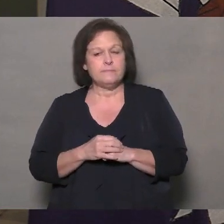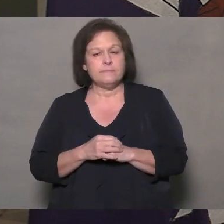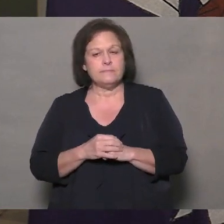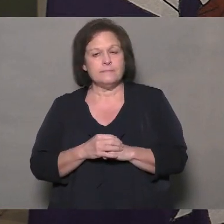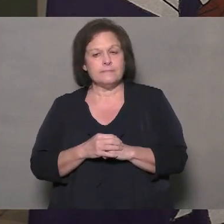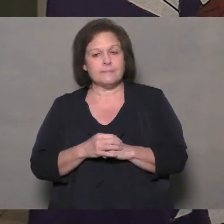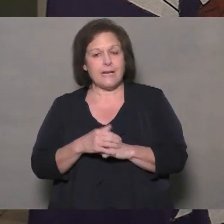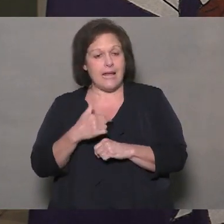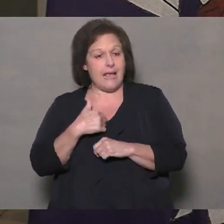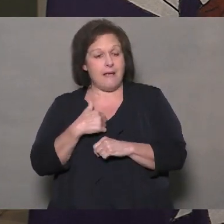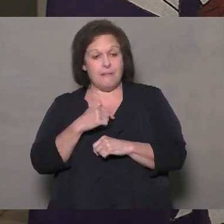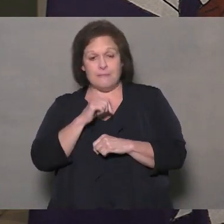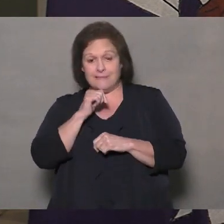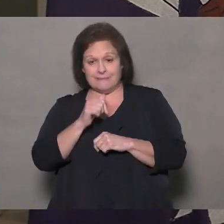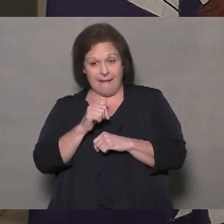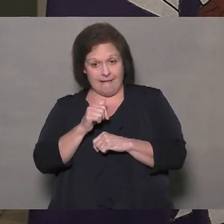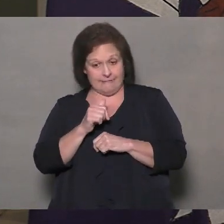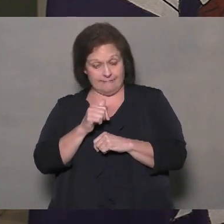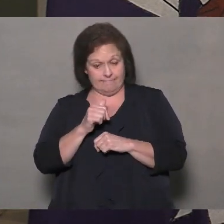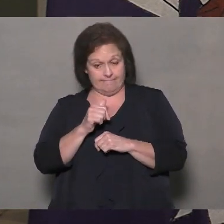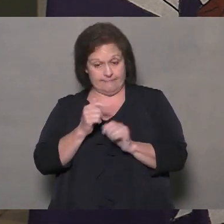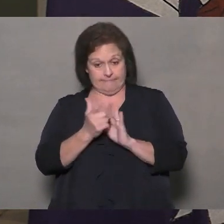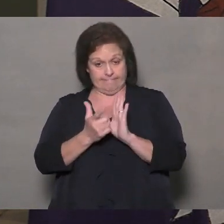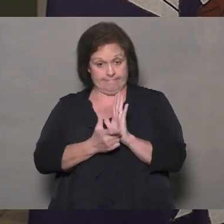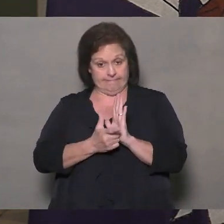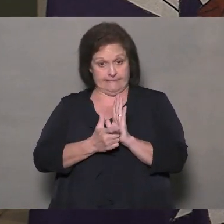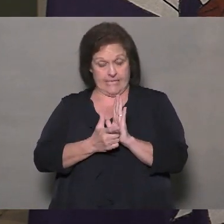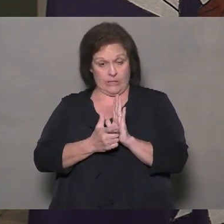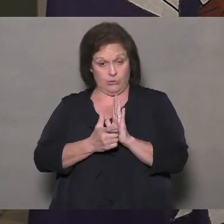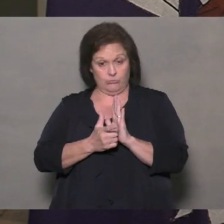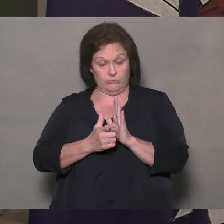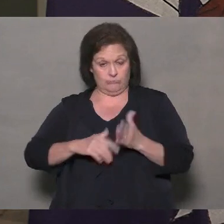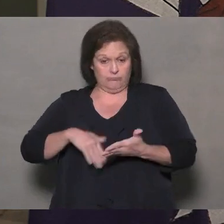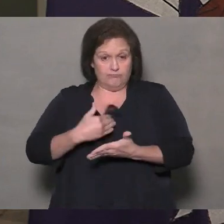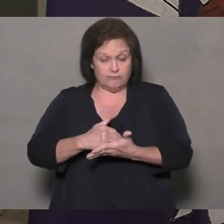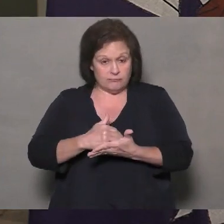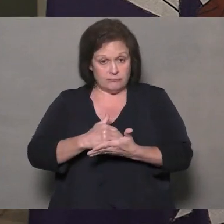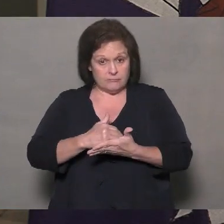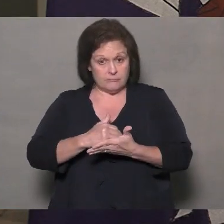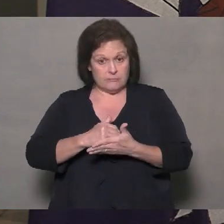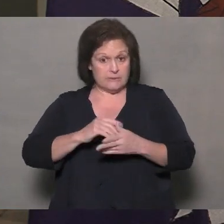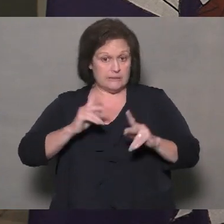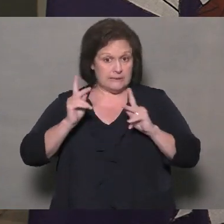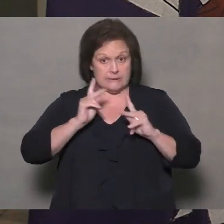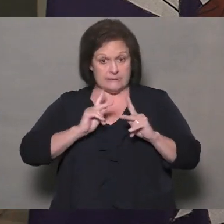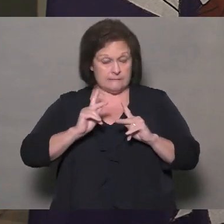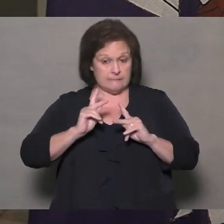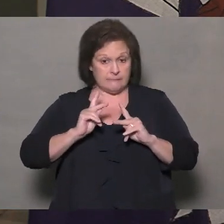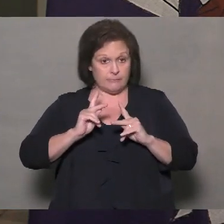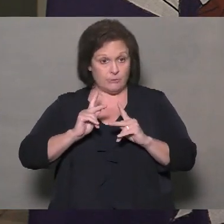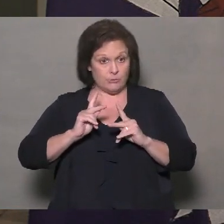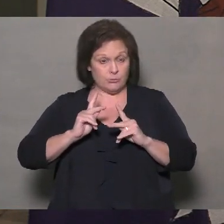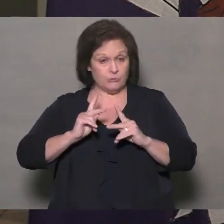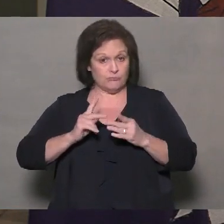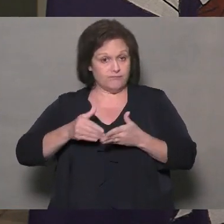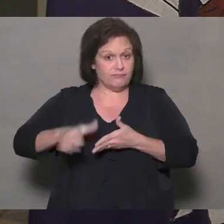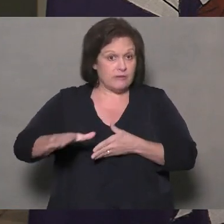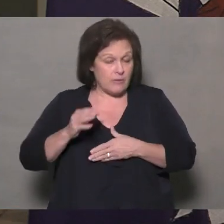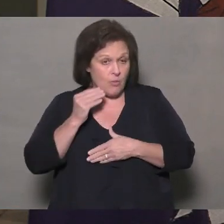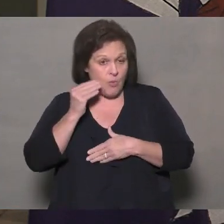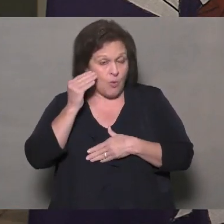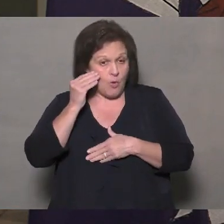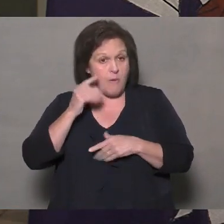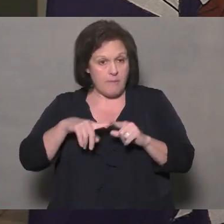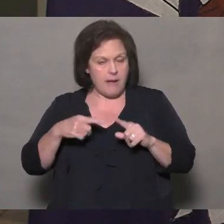While I am not legally empowered to halt evictions, I am doing everything I can to fight for